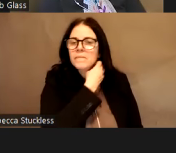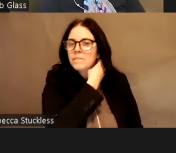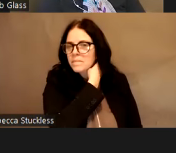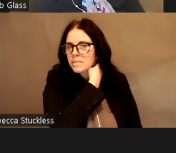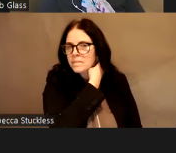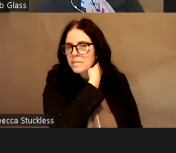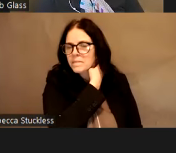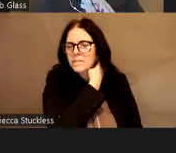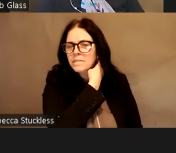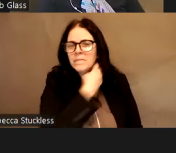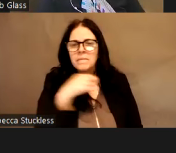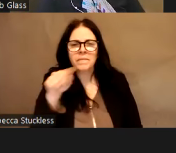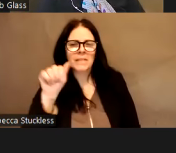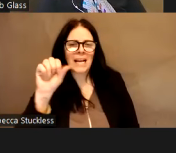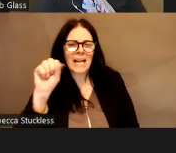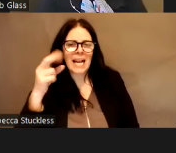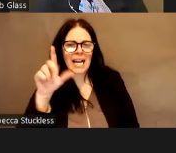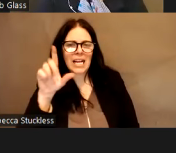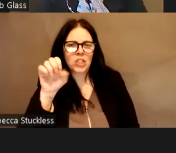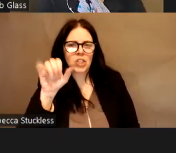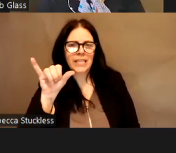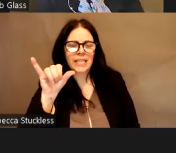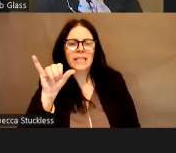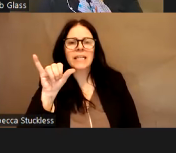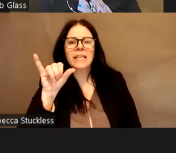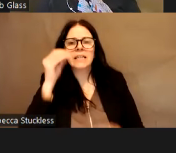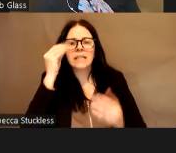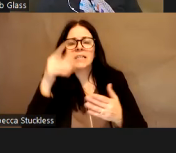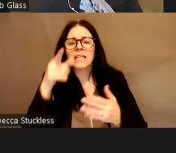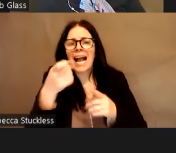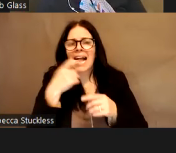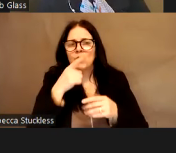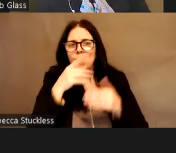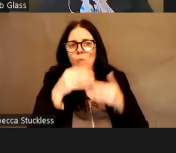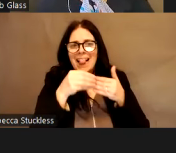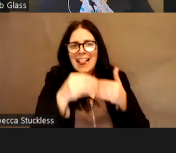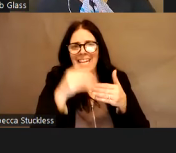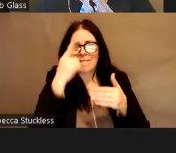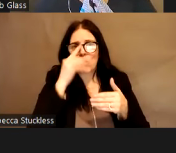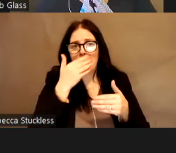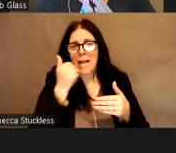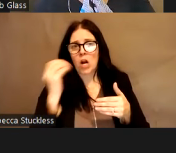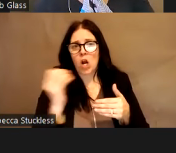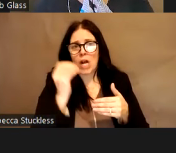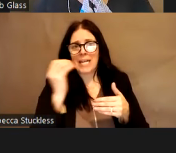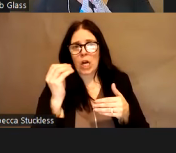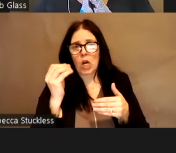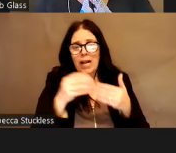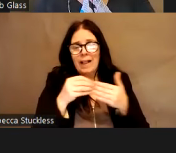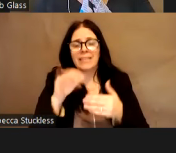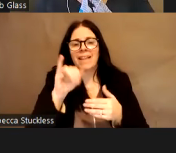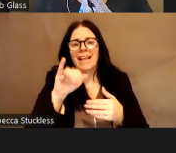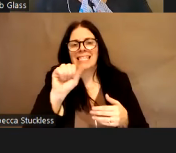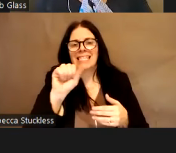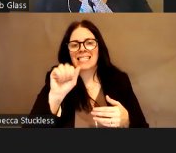Ashley, the lead for the Better Jobs Ontario Community of Practice is Sarah Gill,